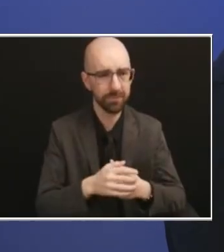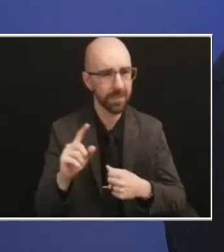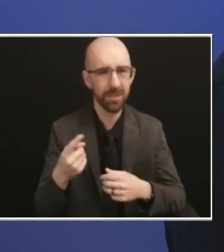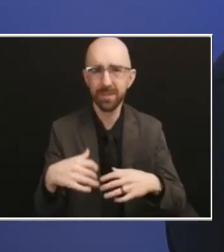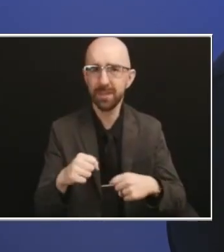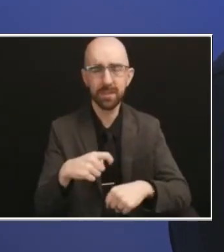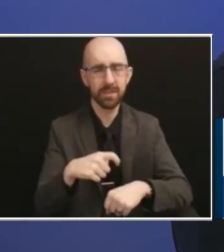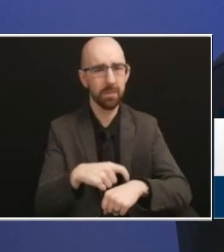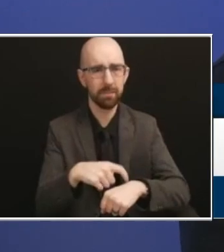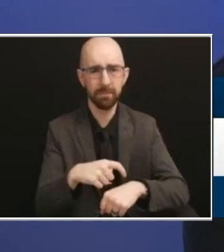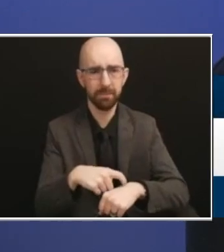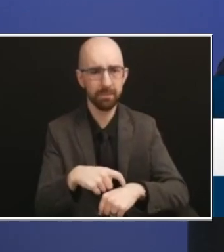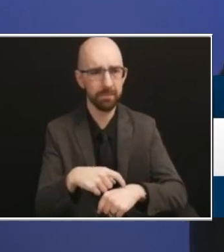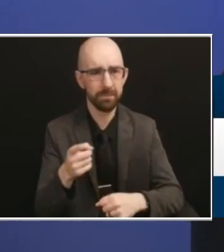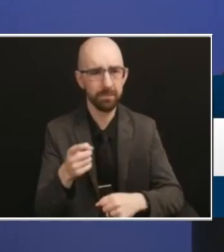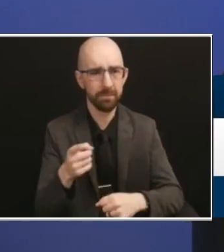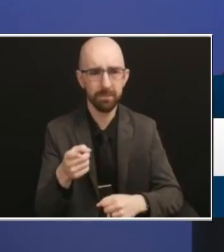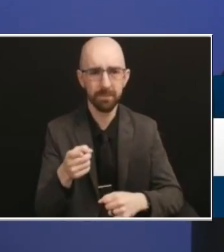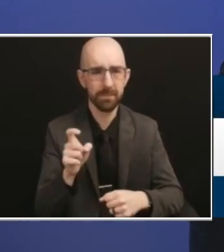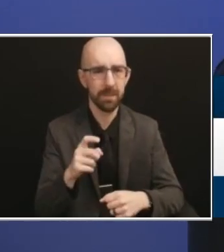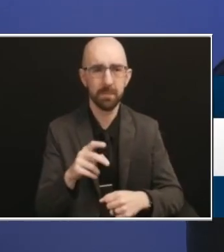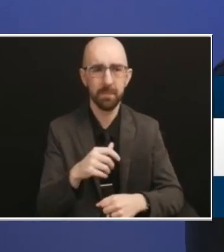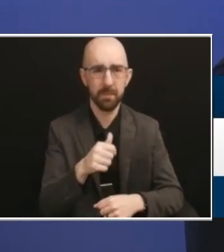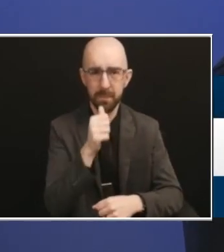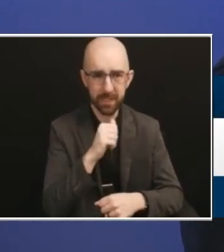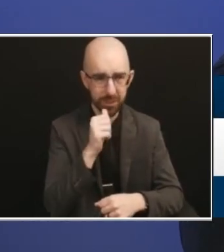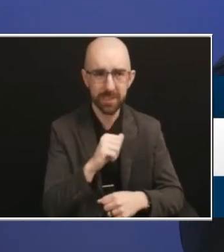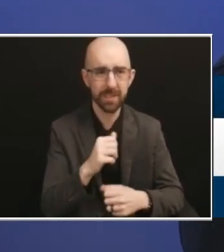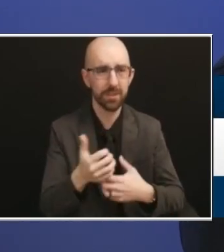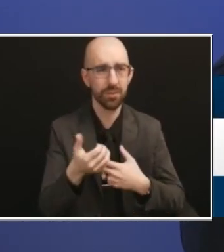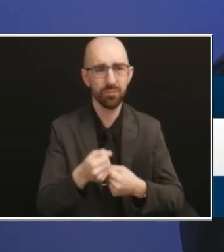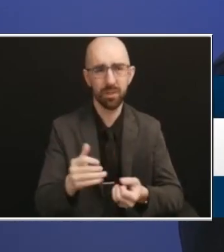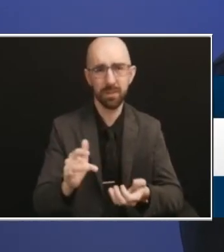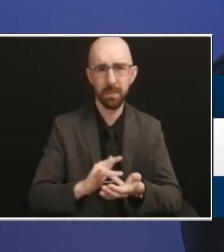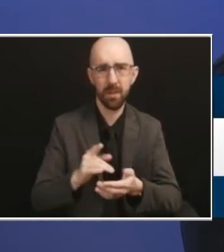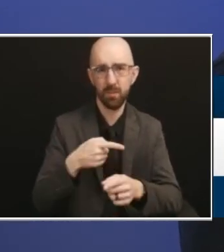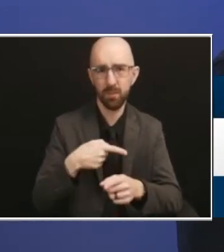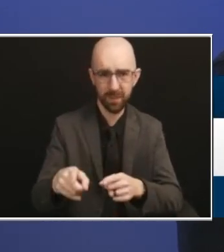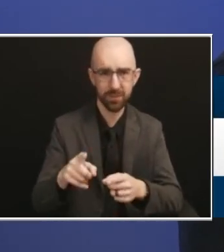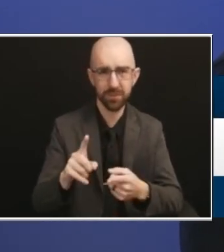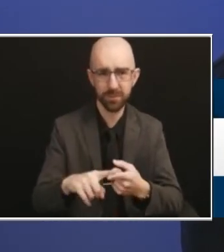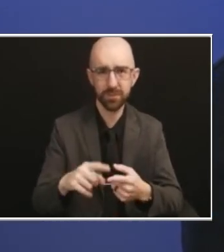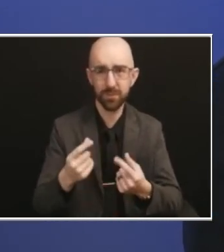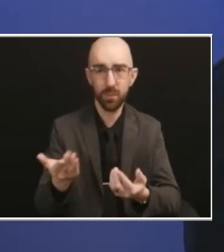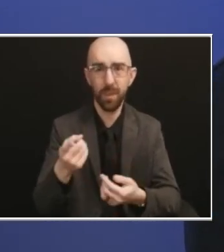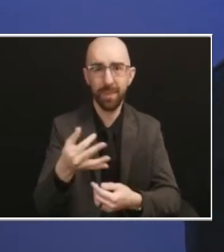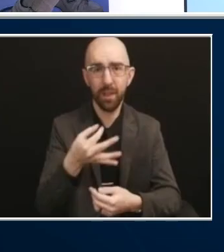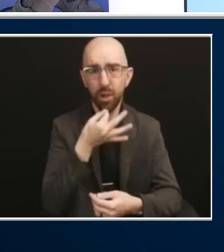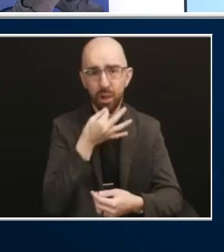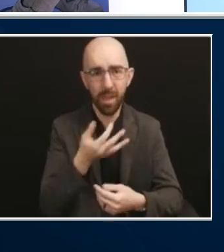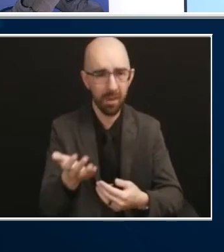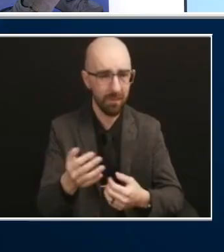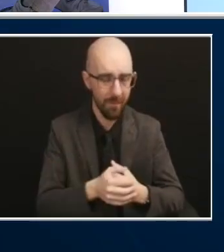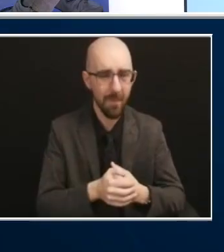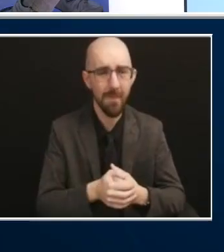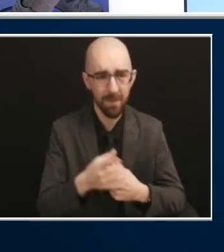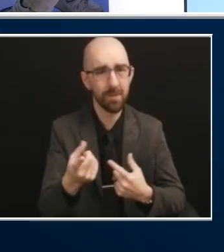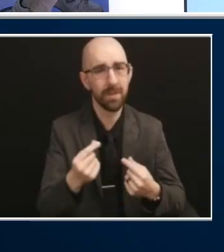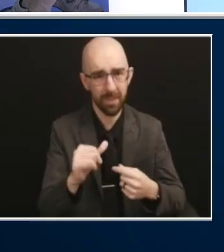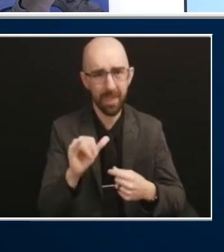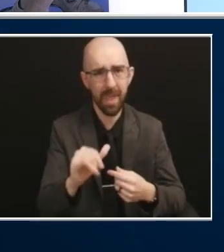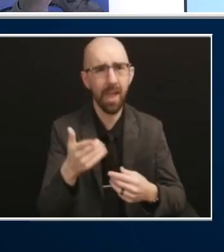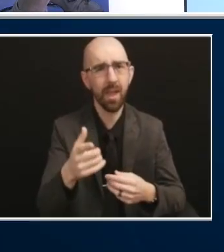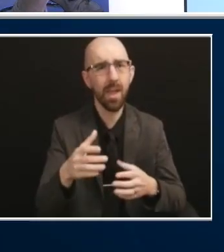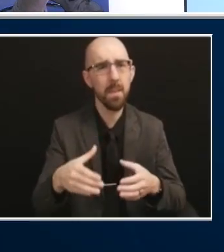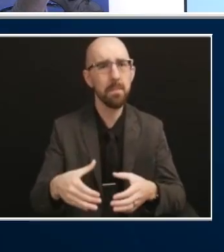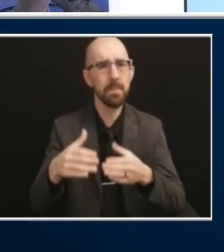got to be patient and trust the medical professionals to do what they're good at. Mm-hmm. And that's what you've done. What's on your bucket list? What are your